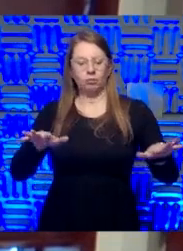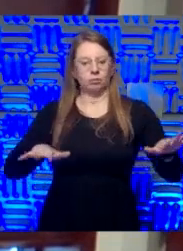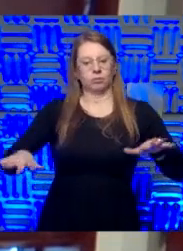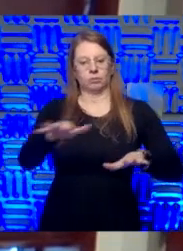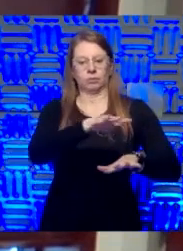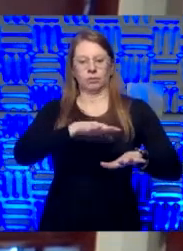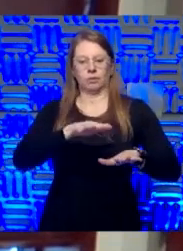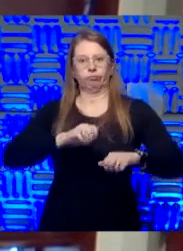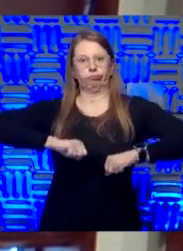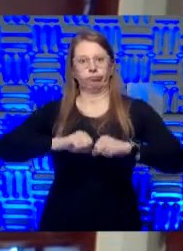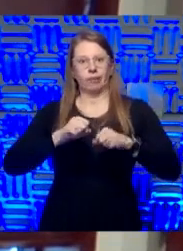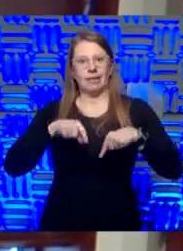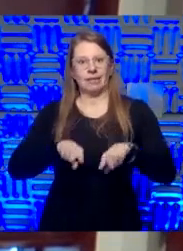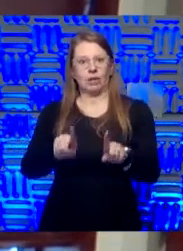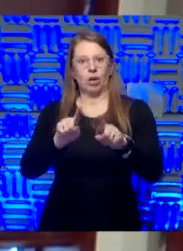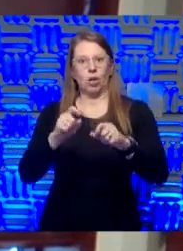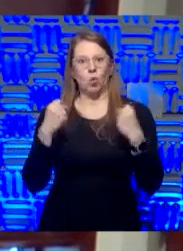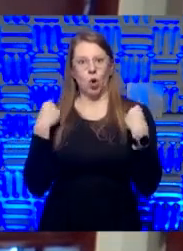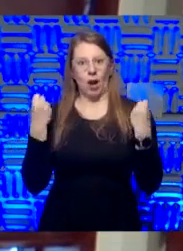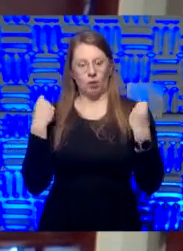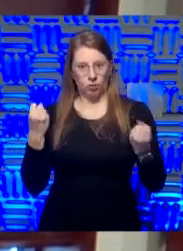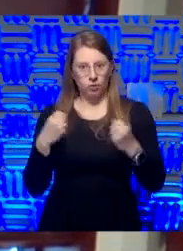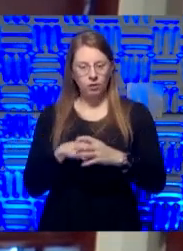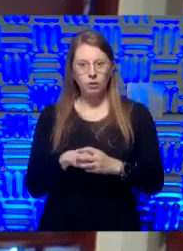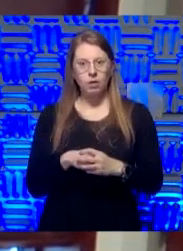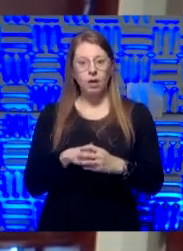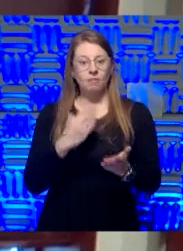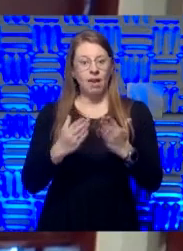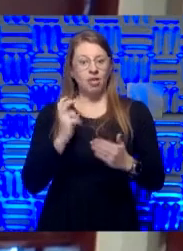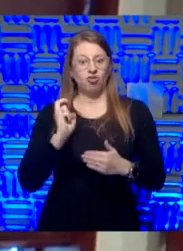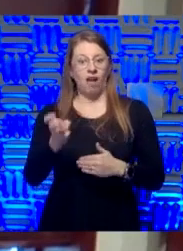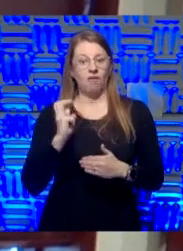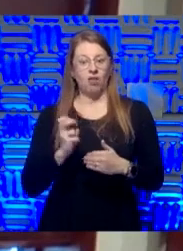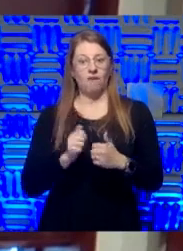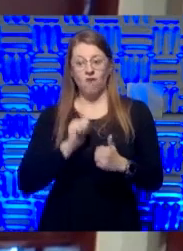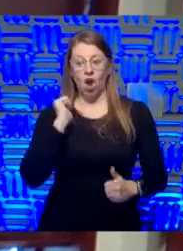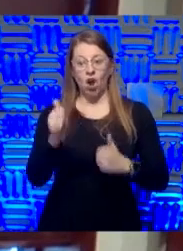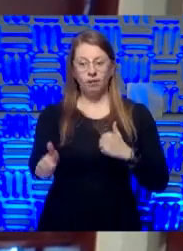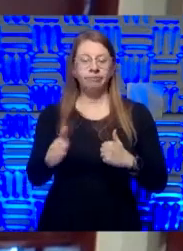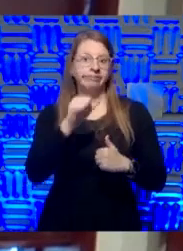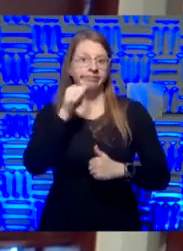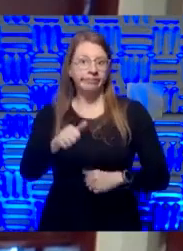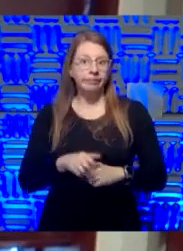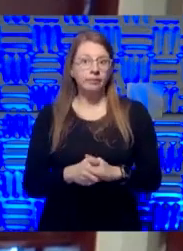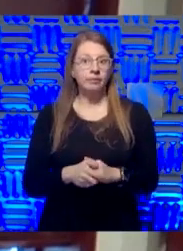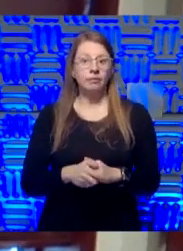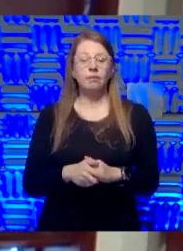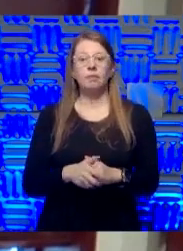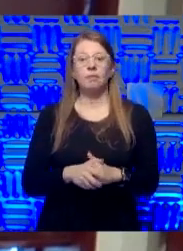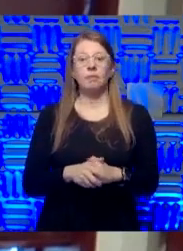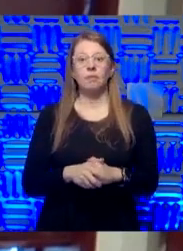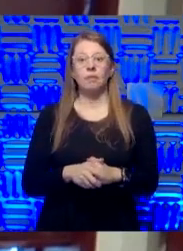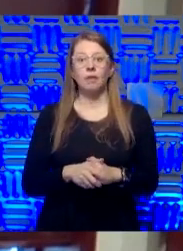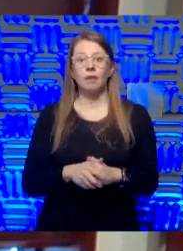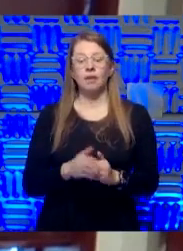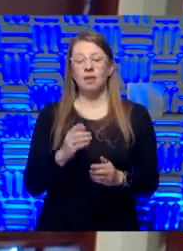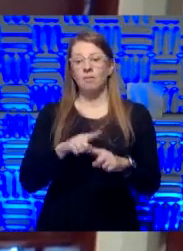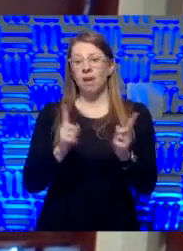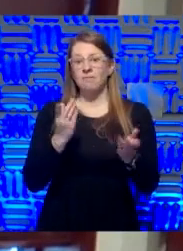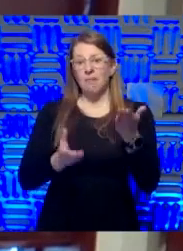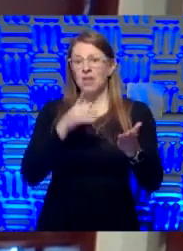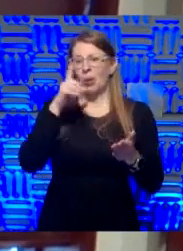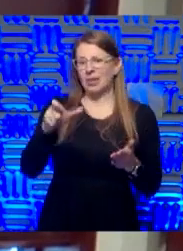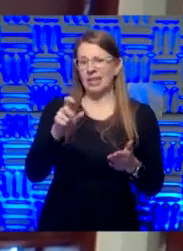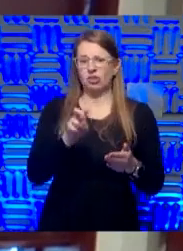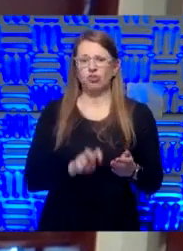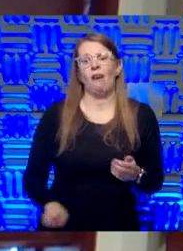travel as far. Summer is a time where we don't regulate those club activities, but it might not be necessary to travel across